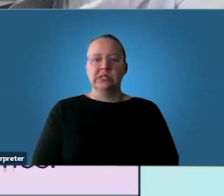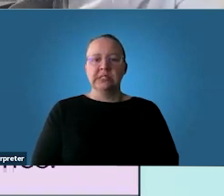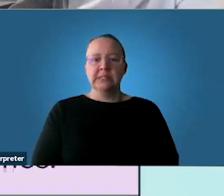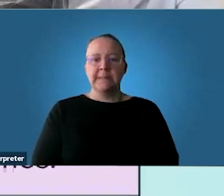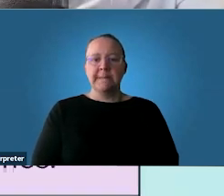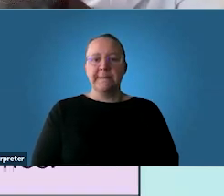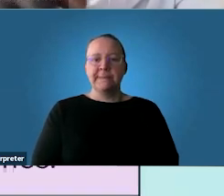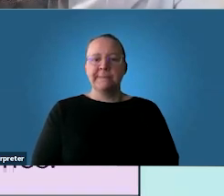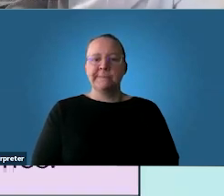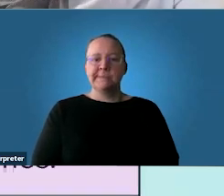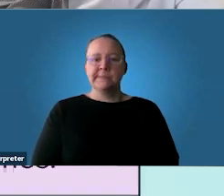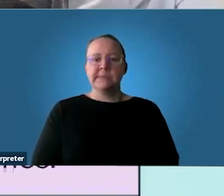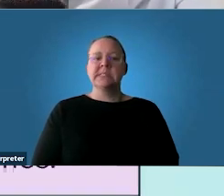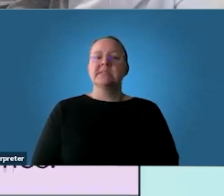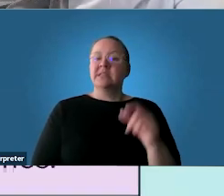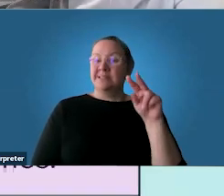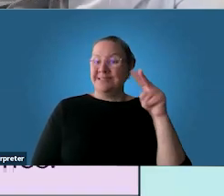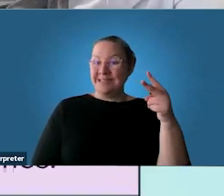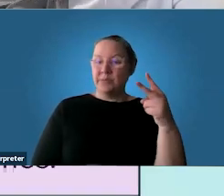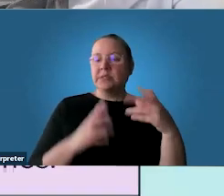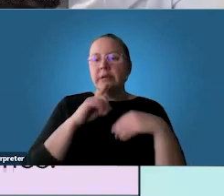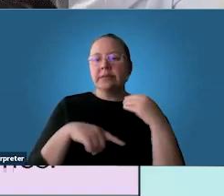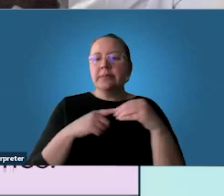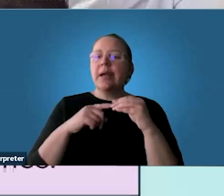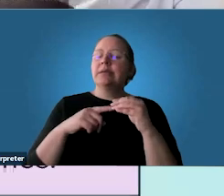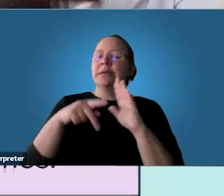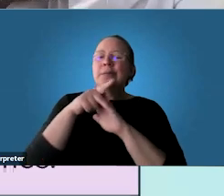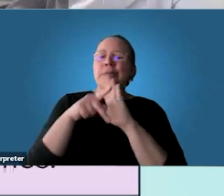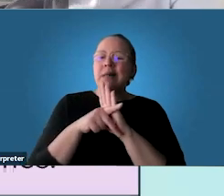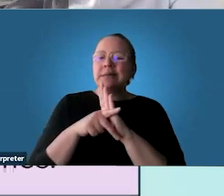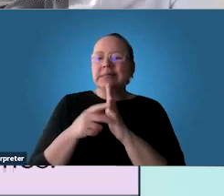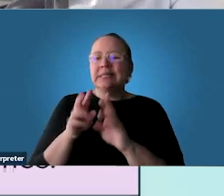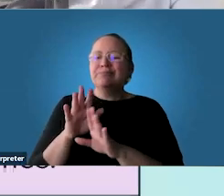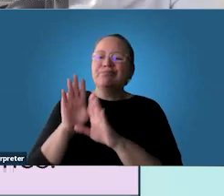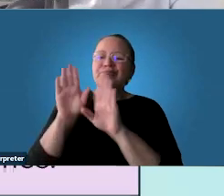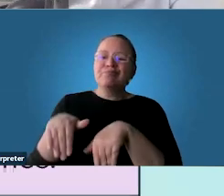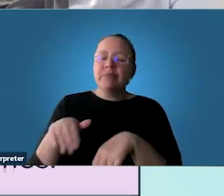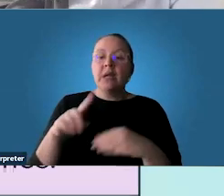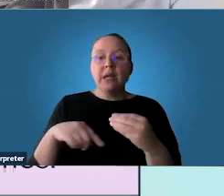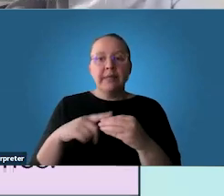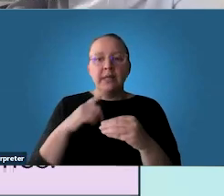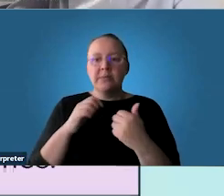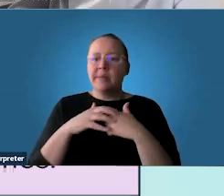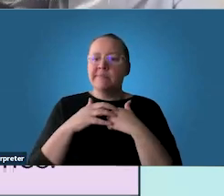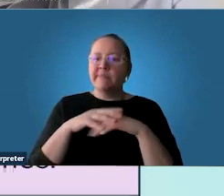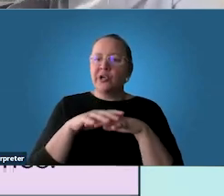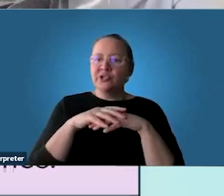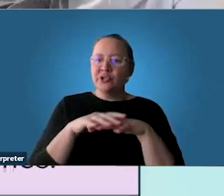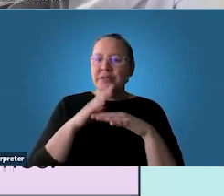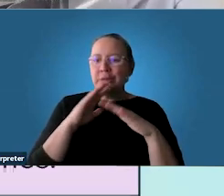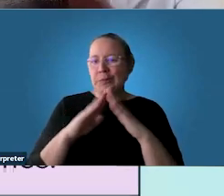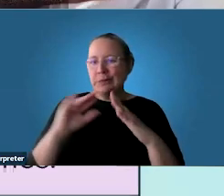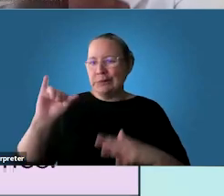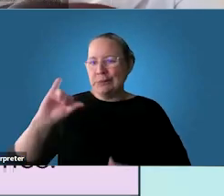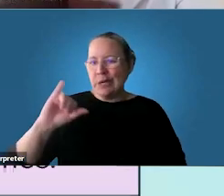health status. It kind of underpins punitive policies and underpins underinvestment in historically marginalized